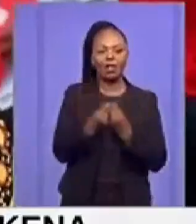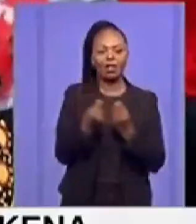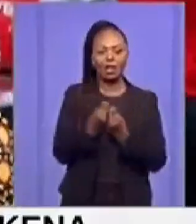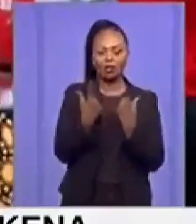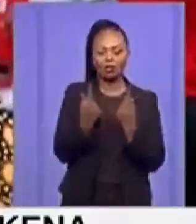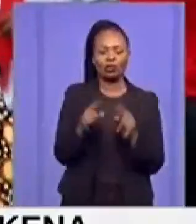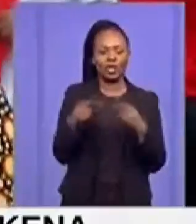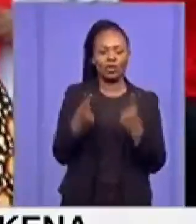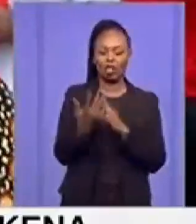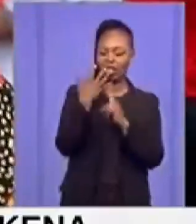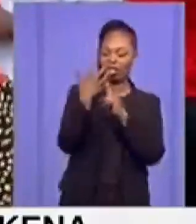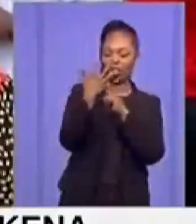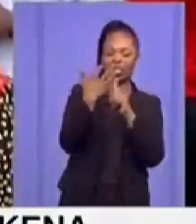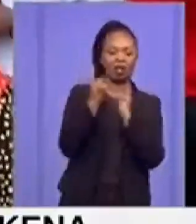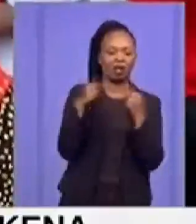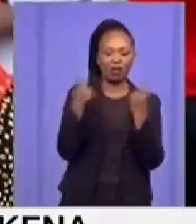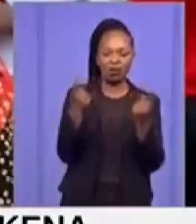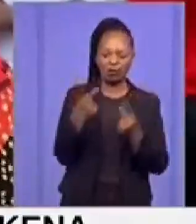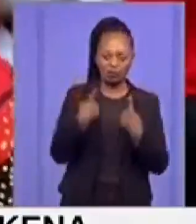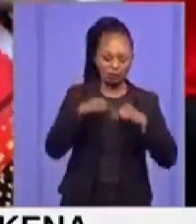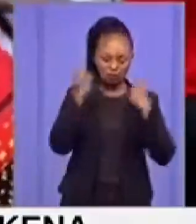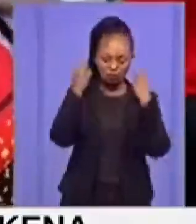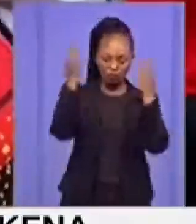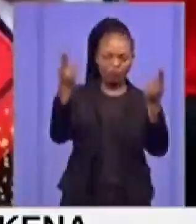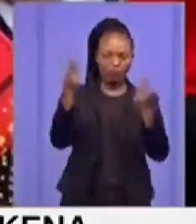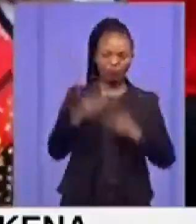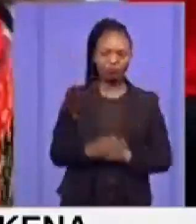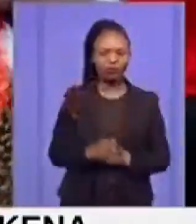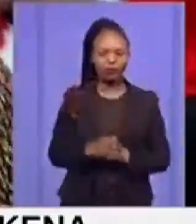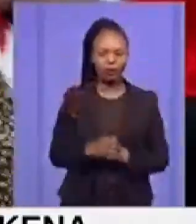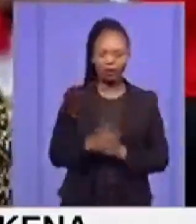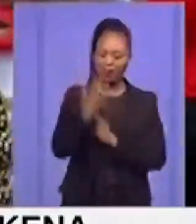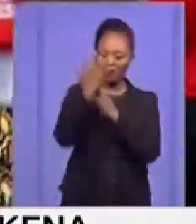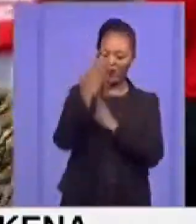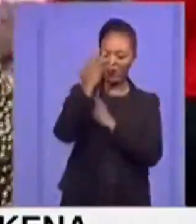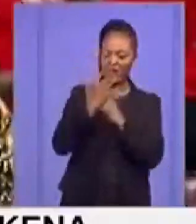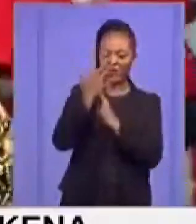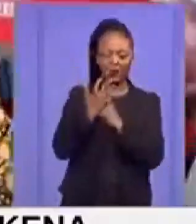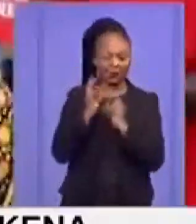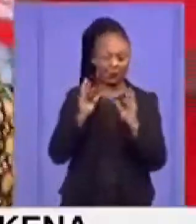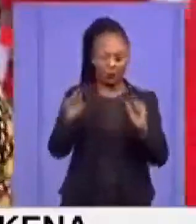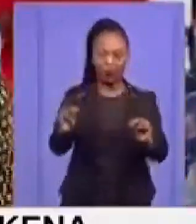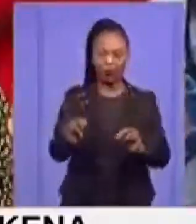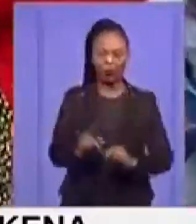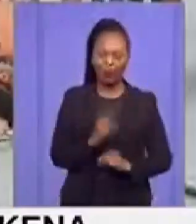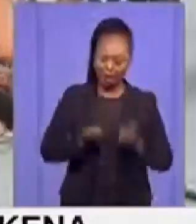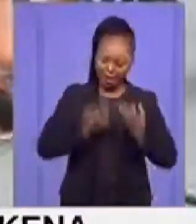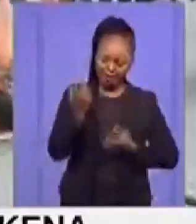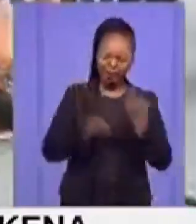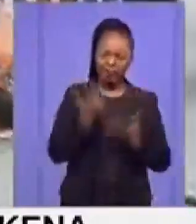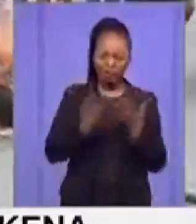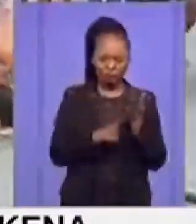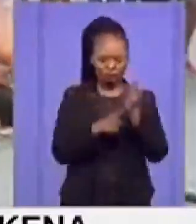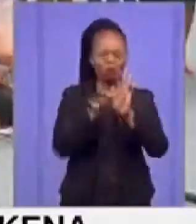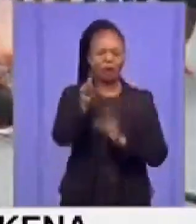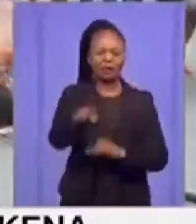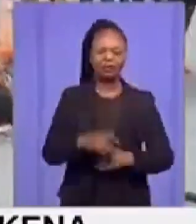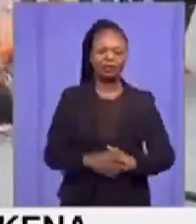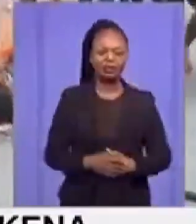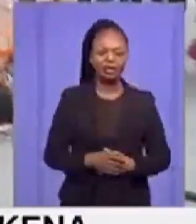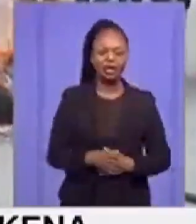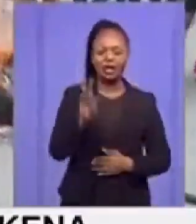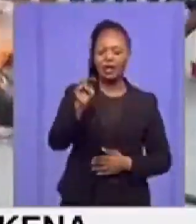to be manipulated. We will not be emotionally blackmailed for us not to express how we are feeling. Nehau e